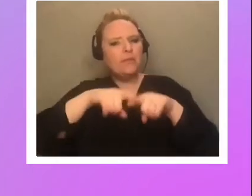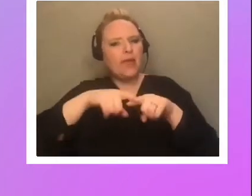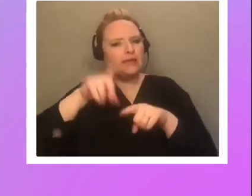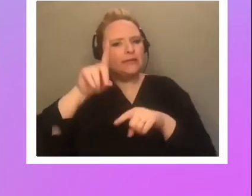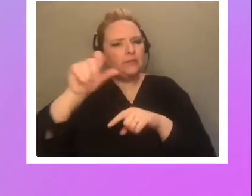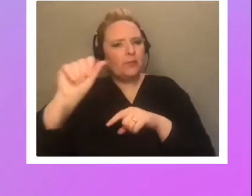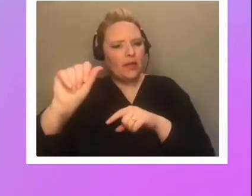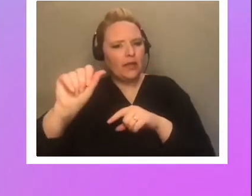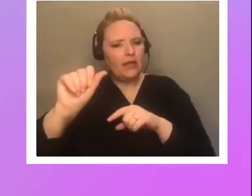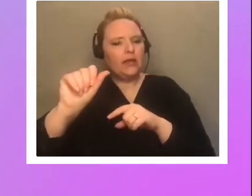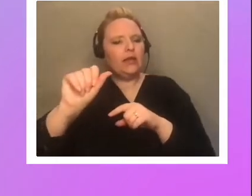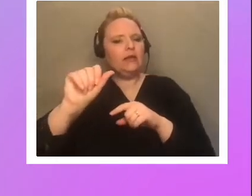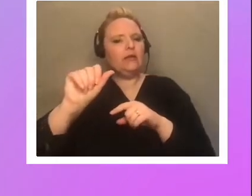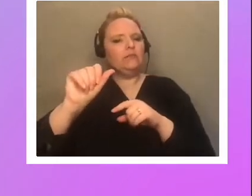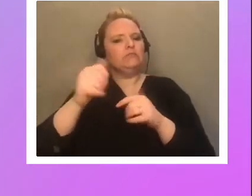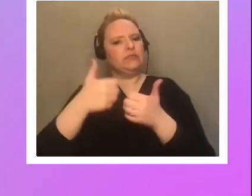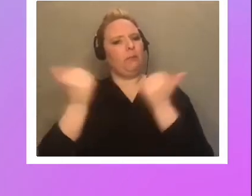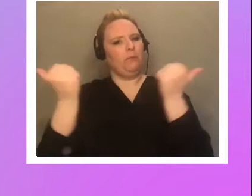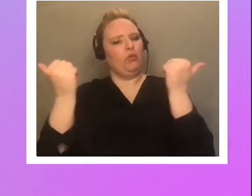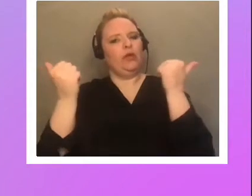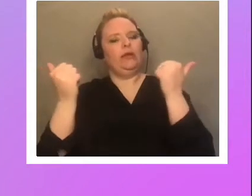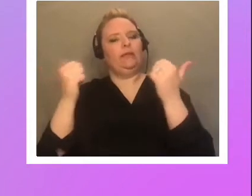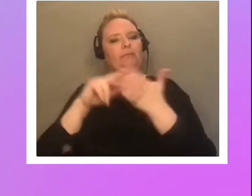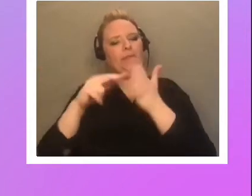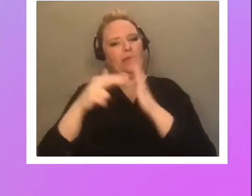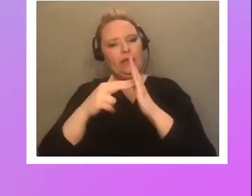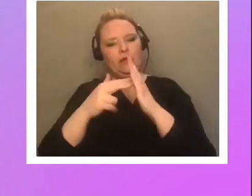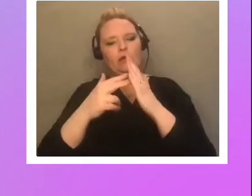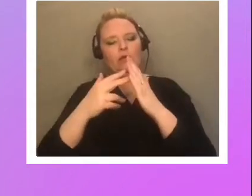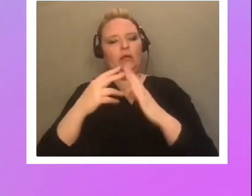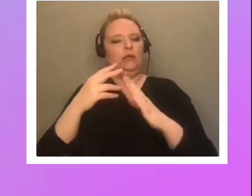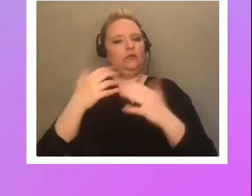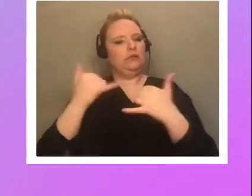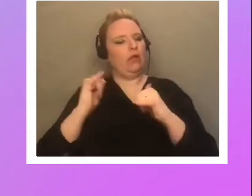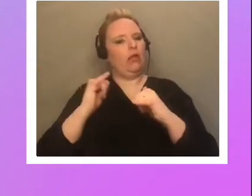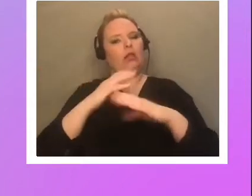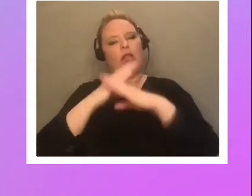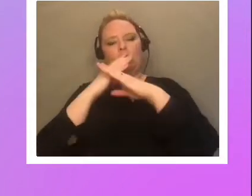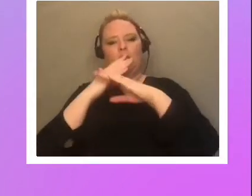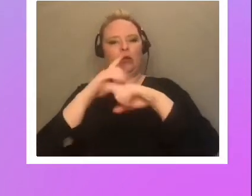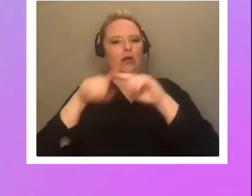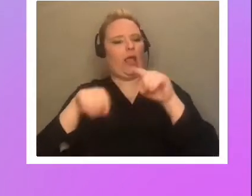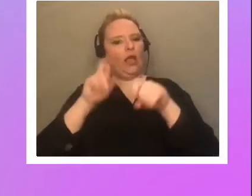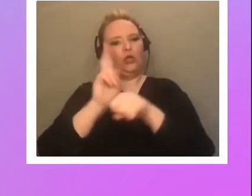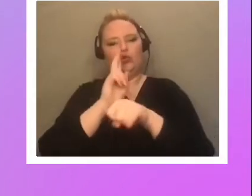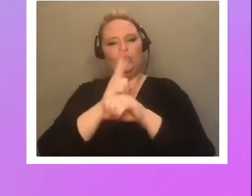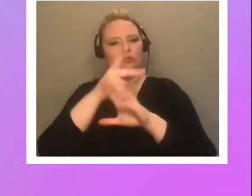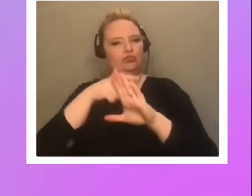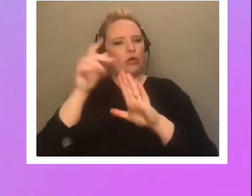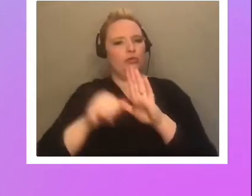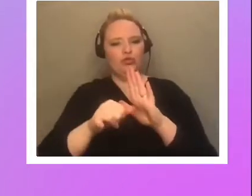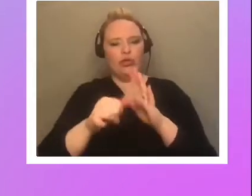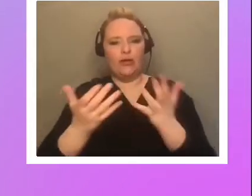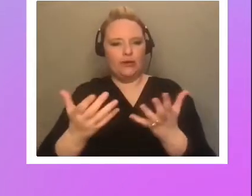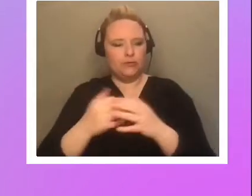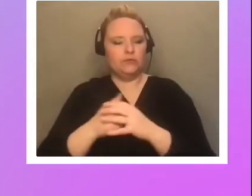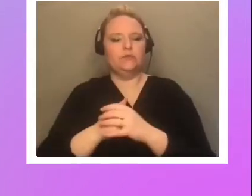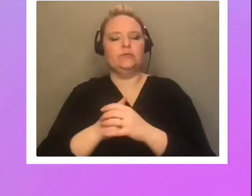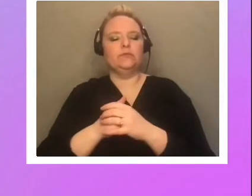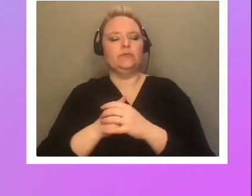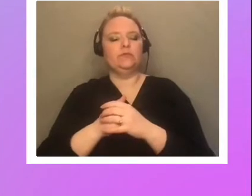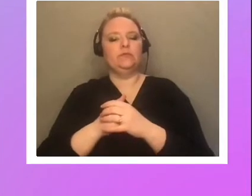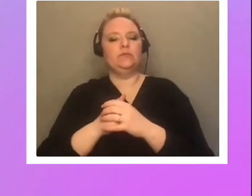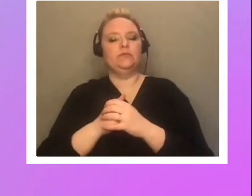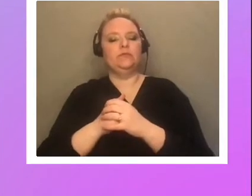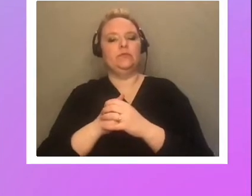disability, but that would prevent them from using a project. And this